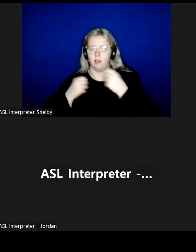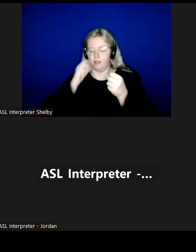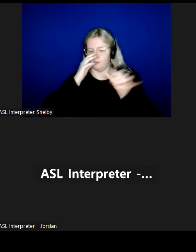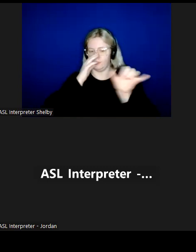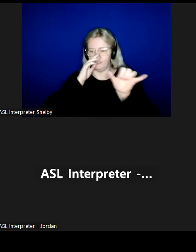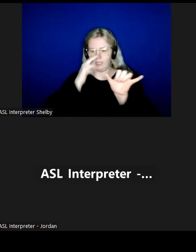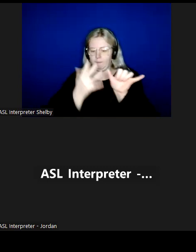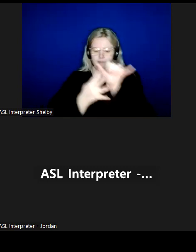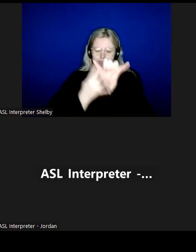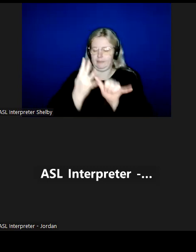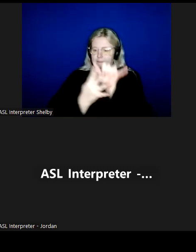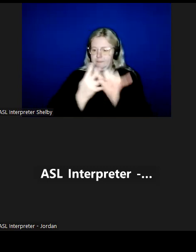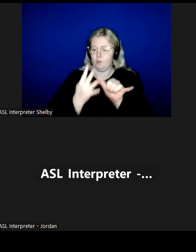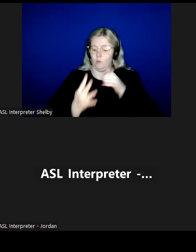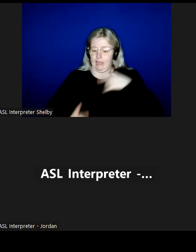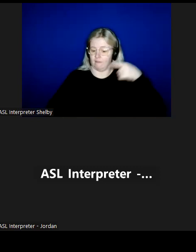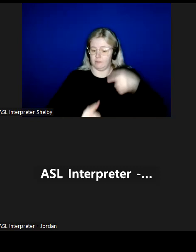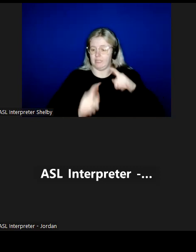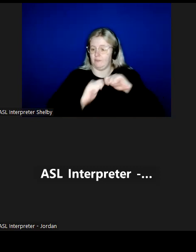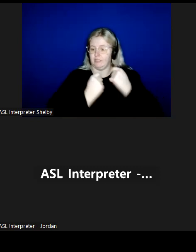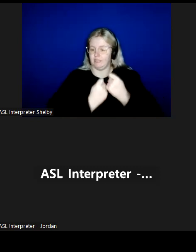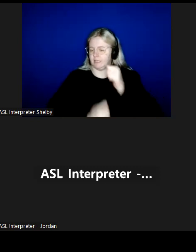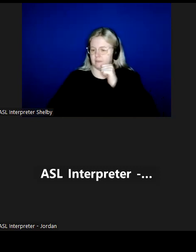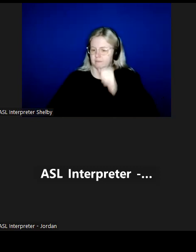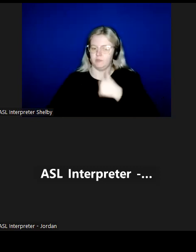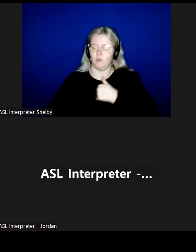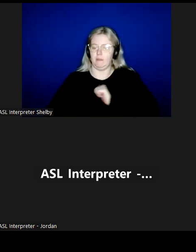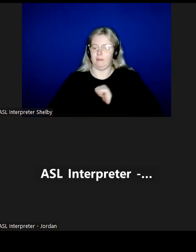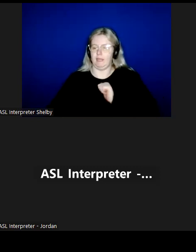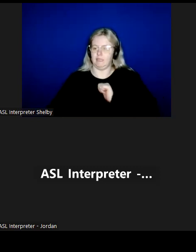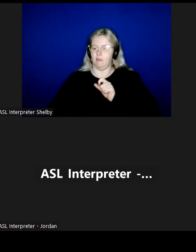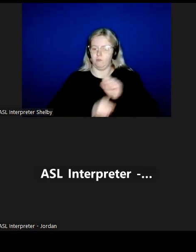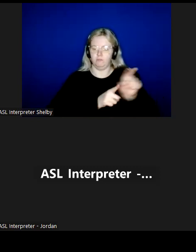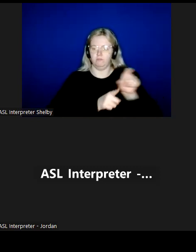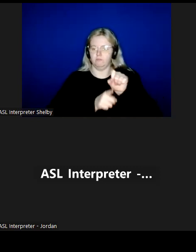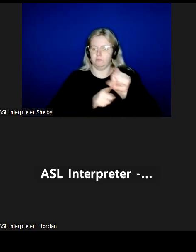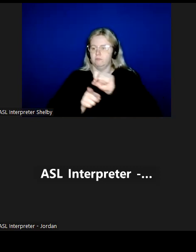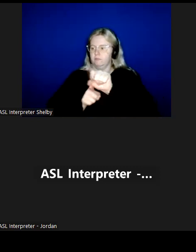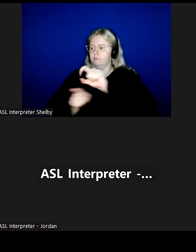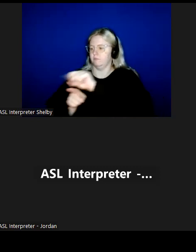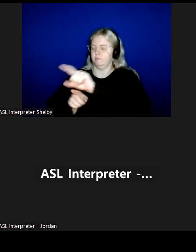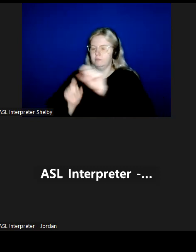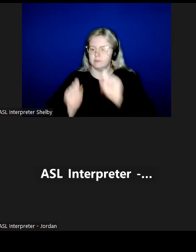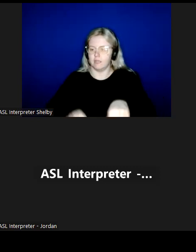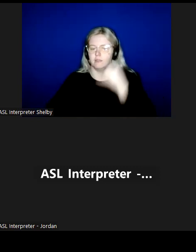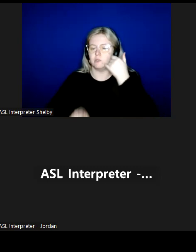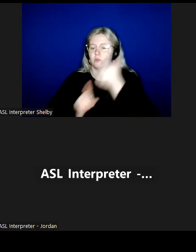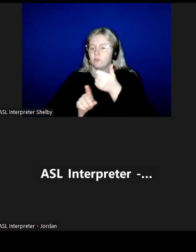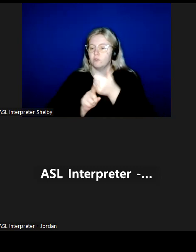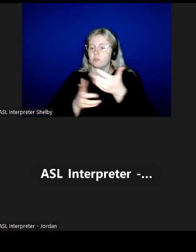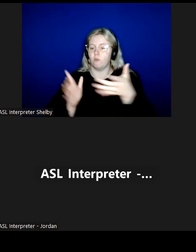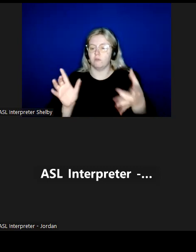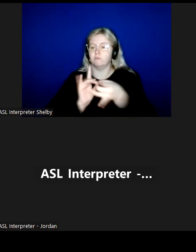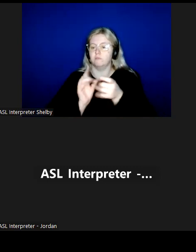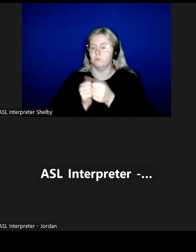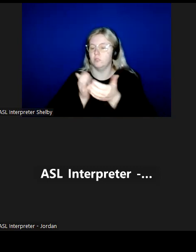bereavement team, so I'm more of a connecting point if anybody needed me to connect it with services. We utilize through mental health and addictions,